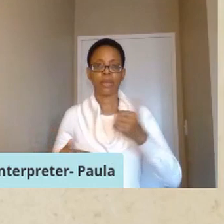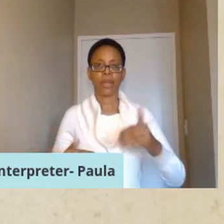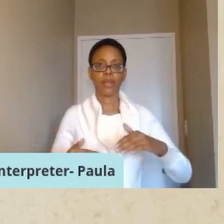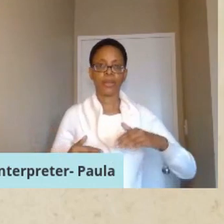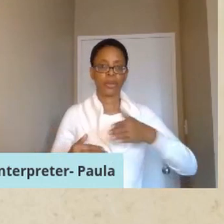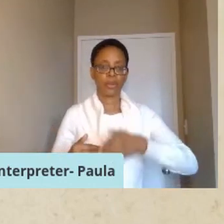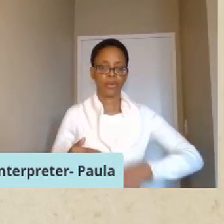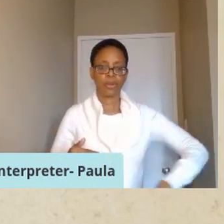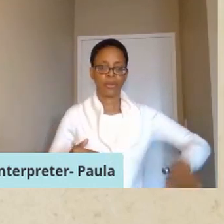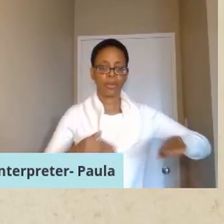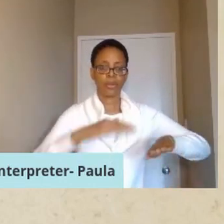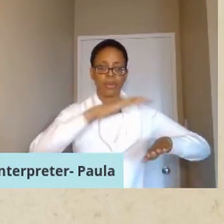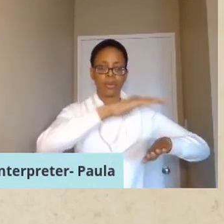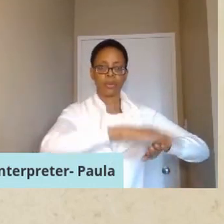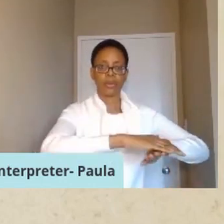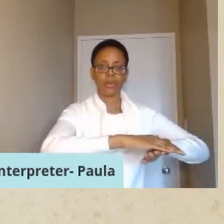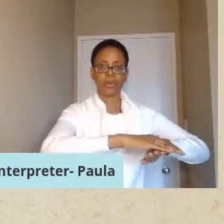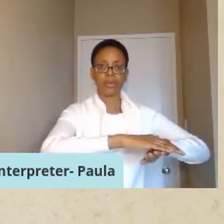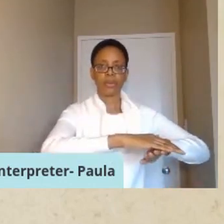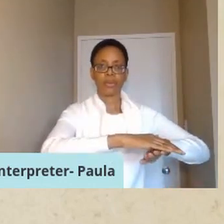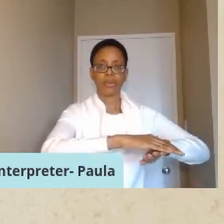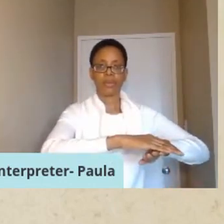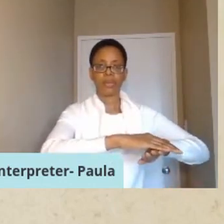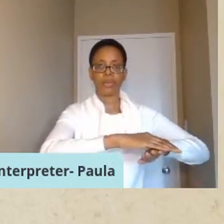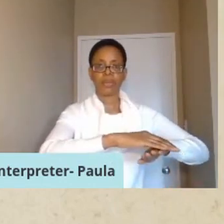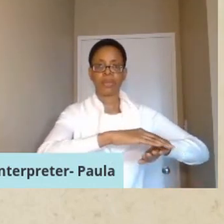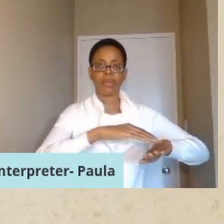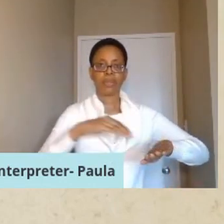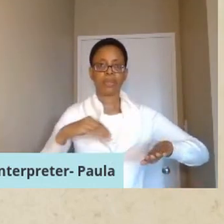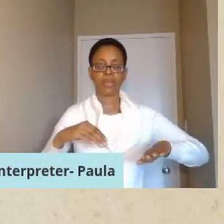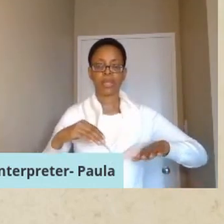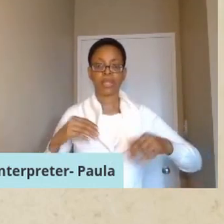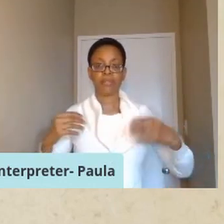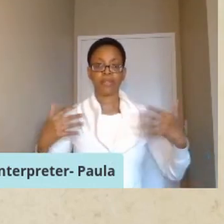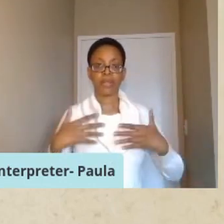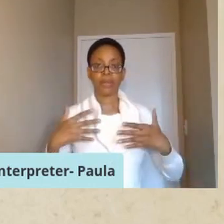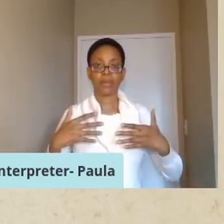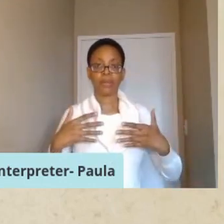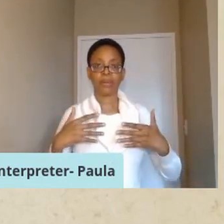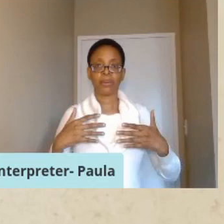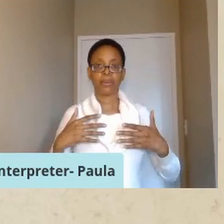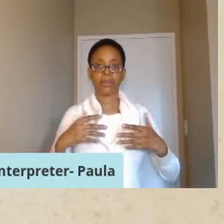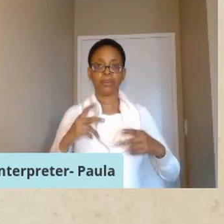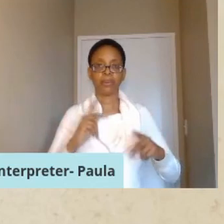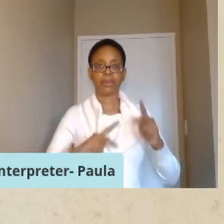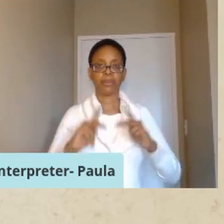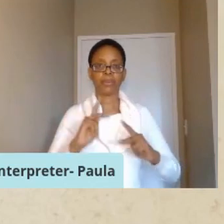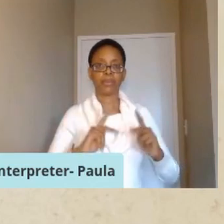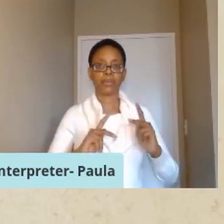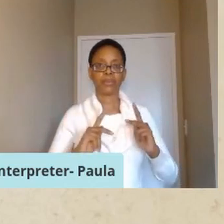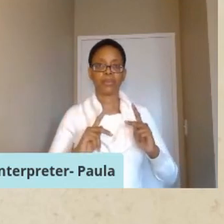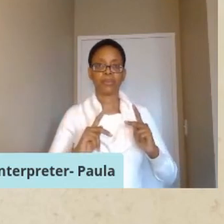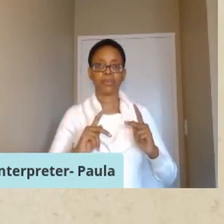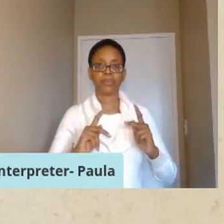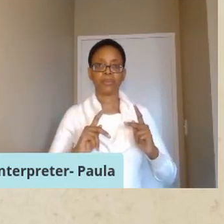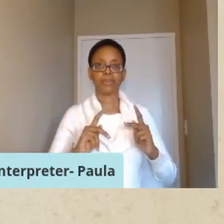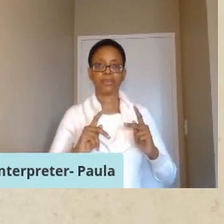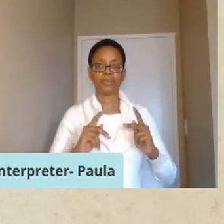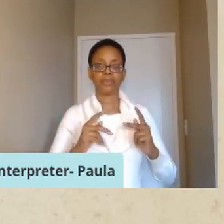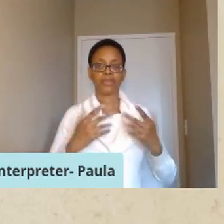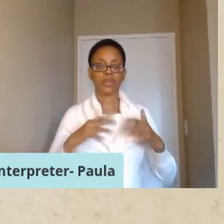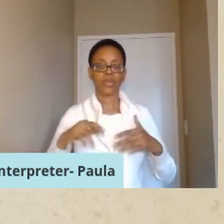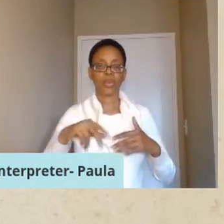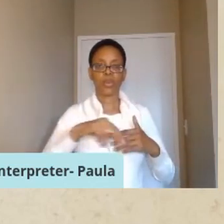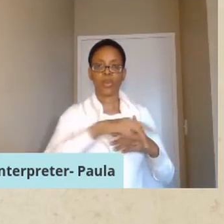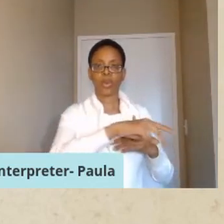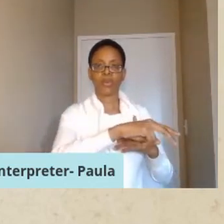between the two, between a gorge, then because of that fear, the people will not